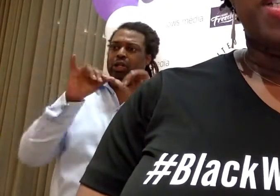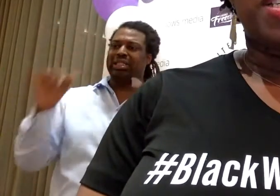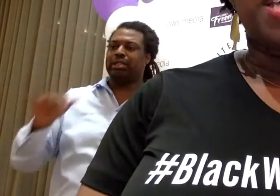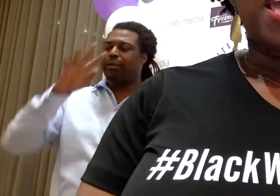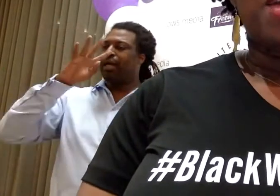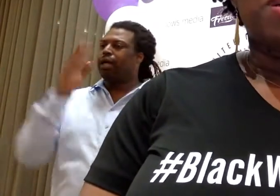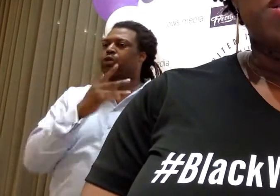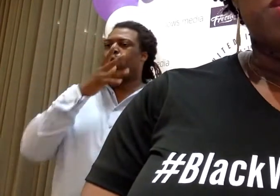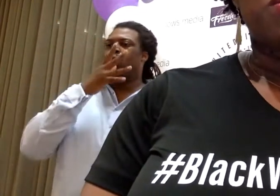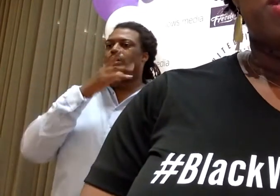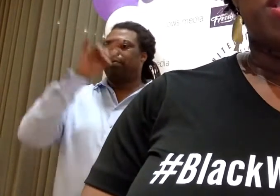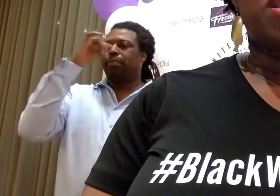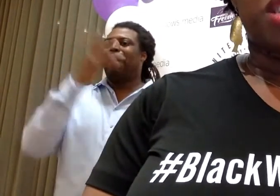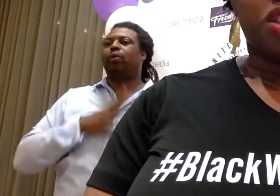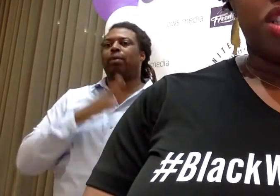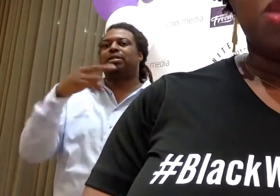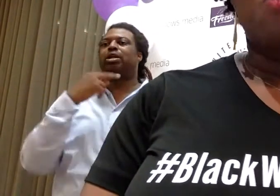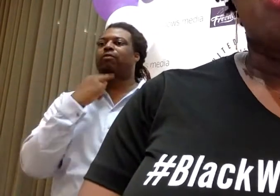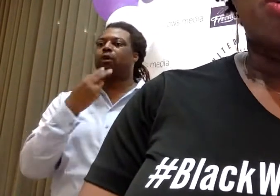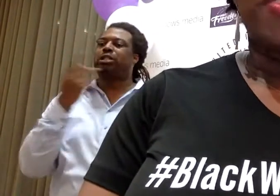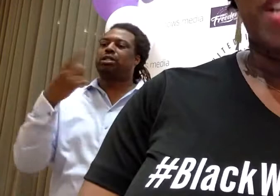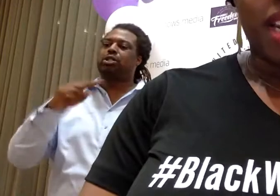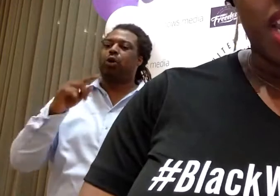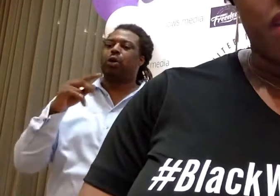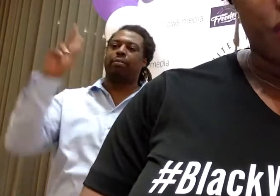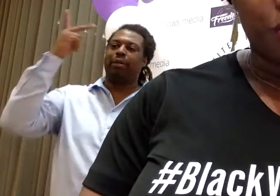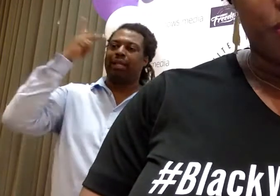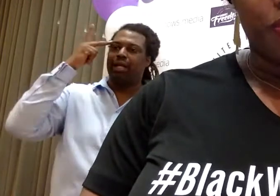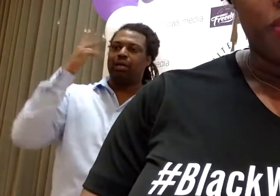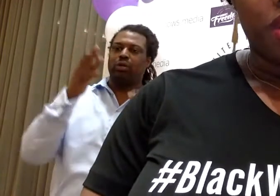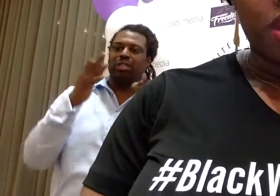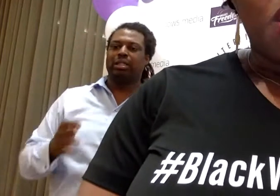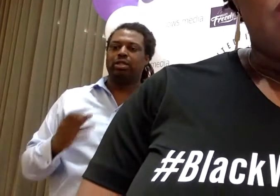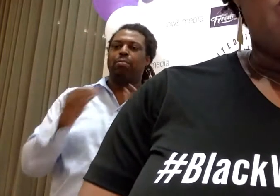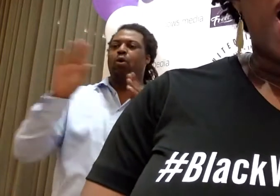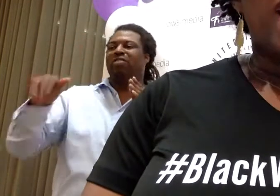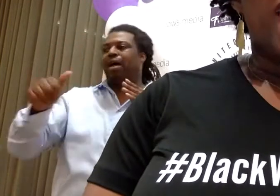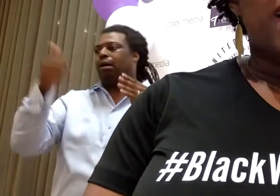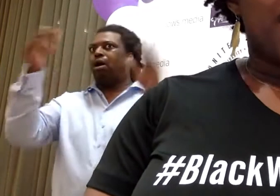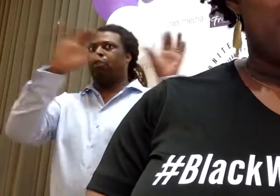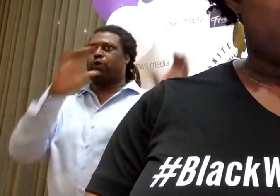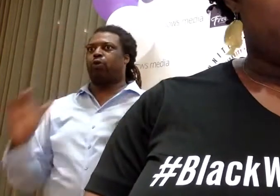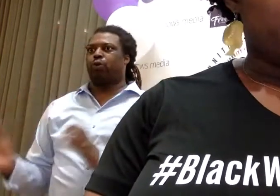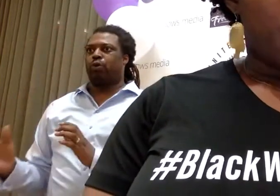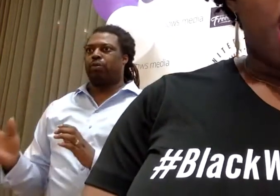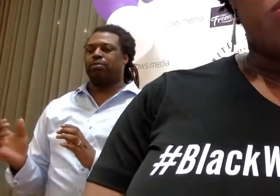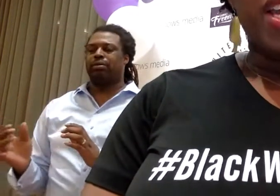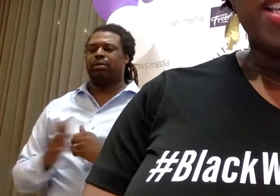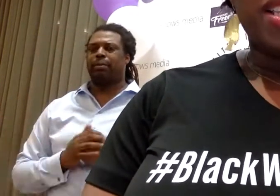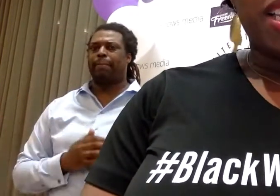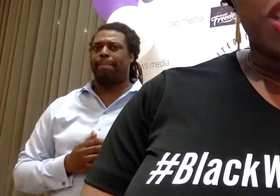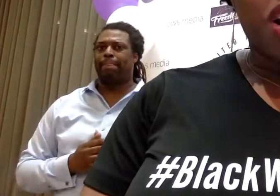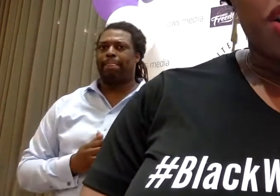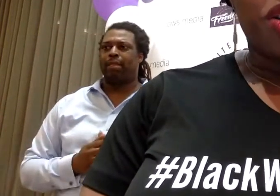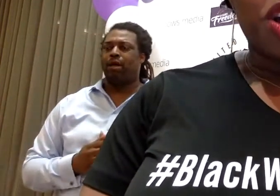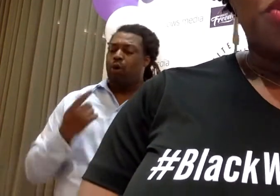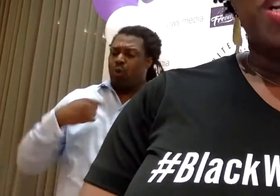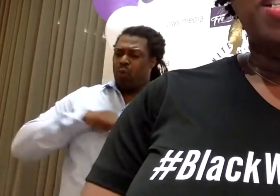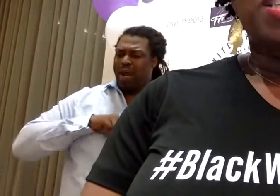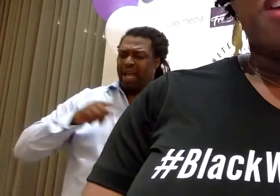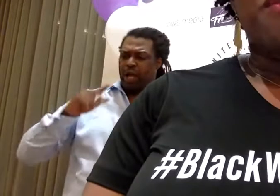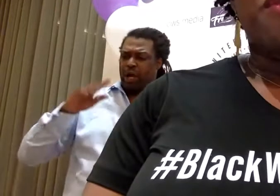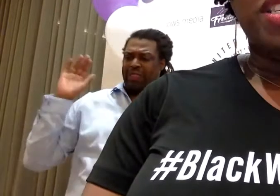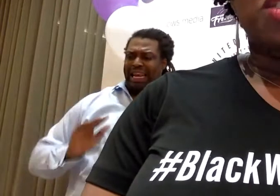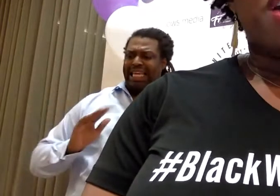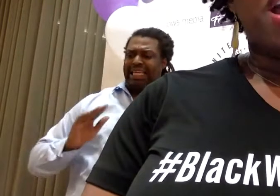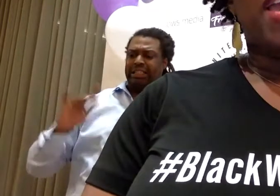women's voices in political decisions more than any other group. Why and how are we the least heard when